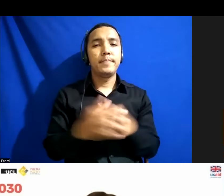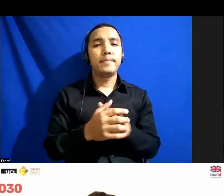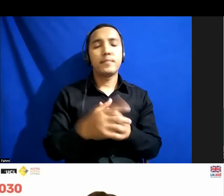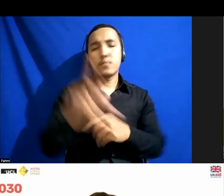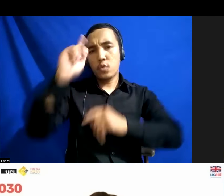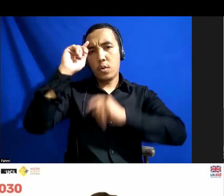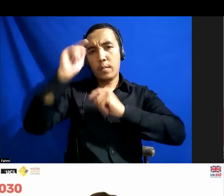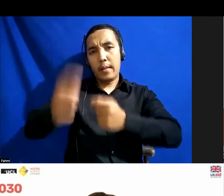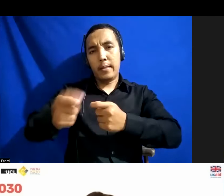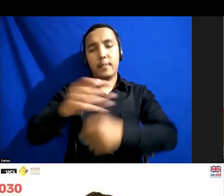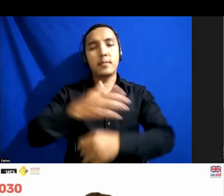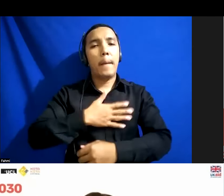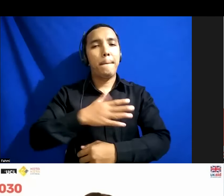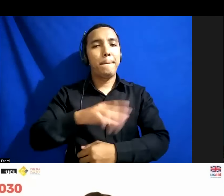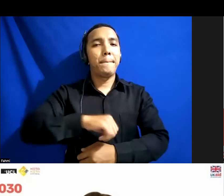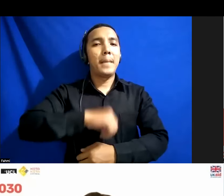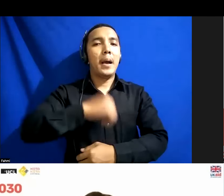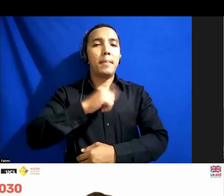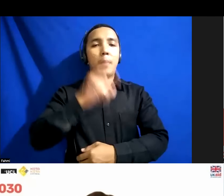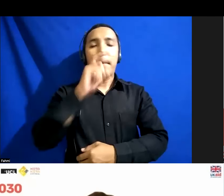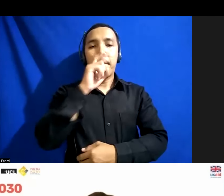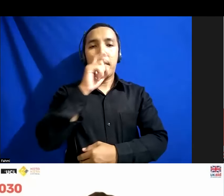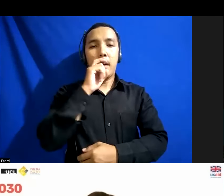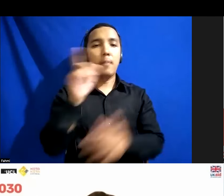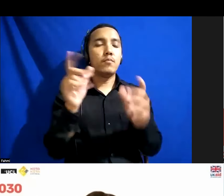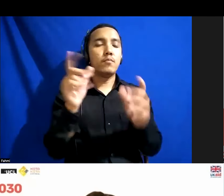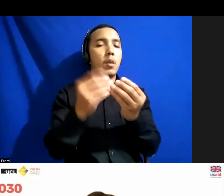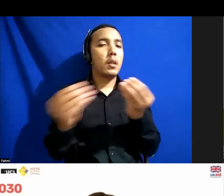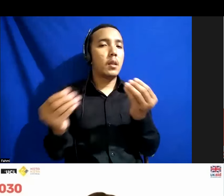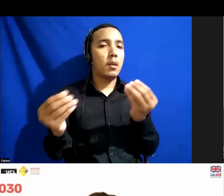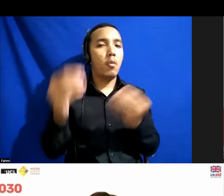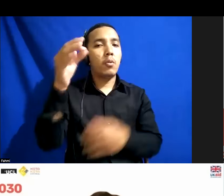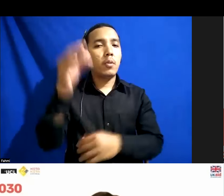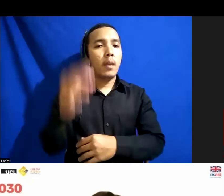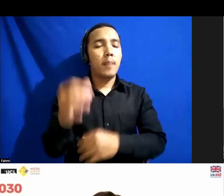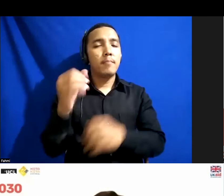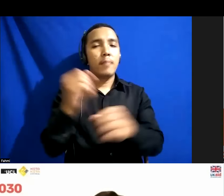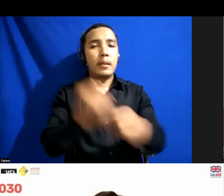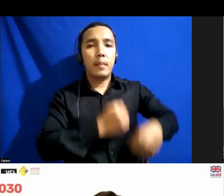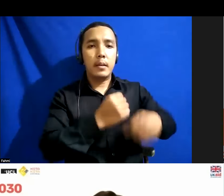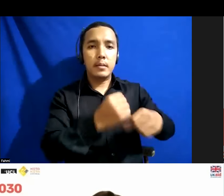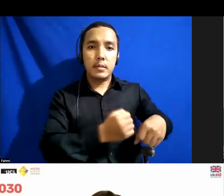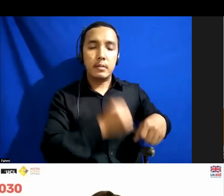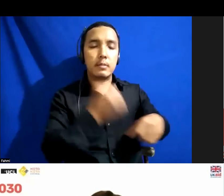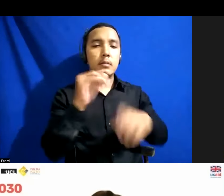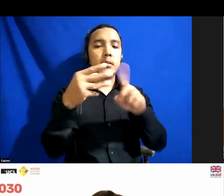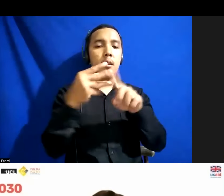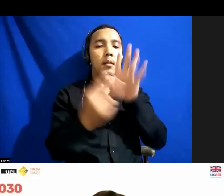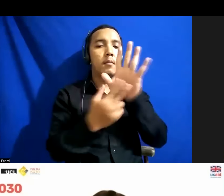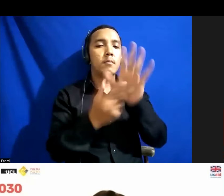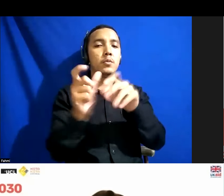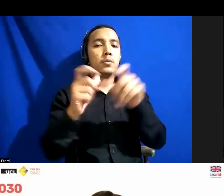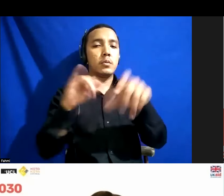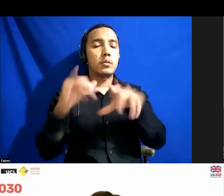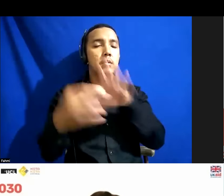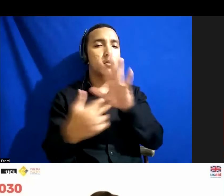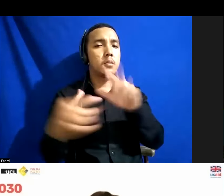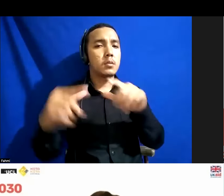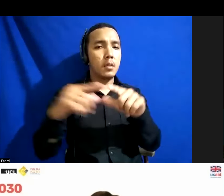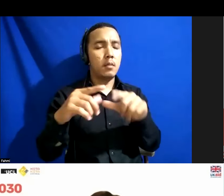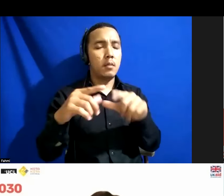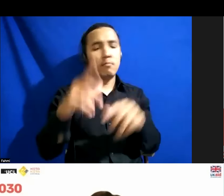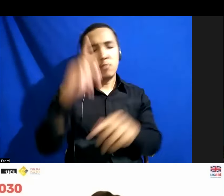Honorable Mayor of Banjarmasin, Mr. Ibnu Sina, and also distinguished Mayor of